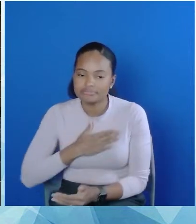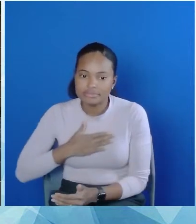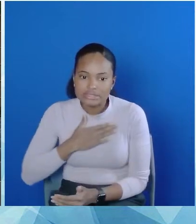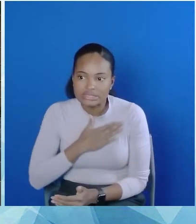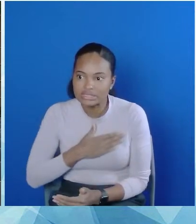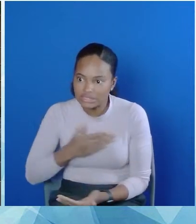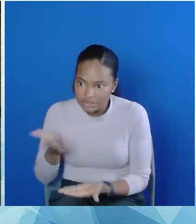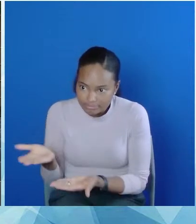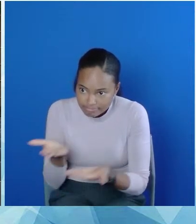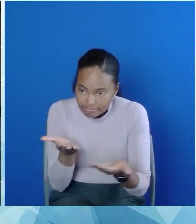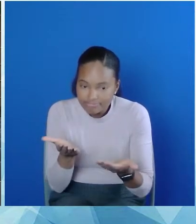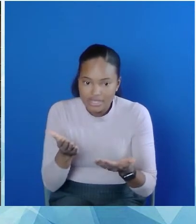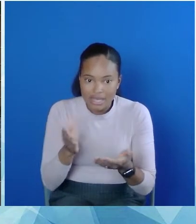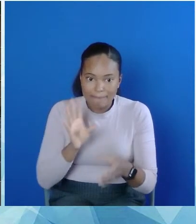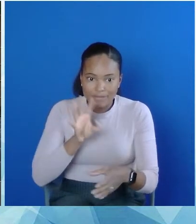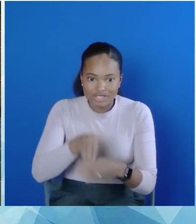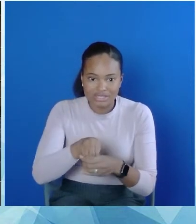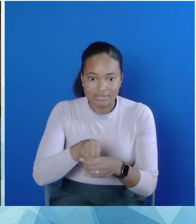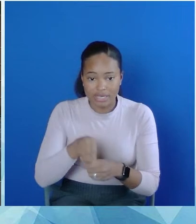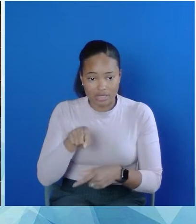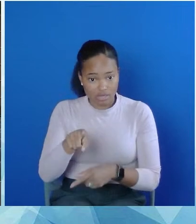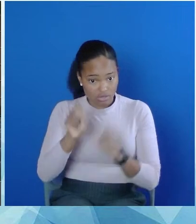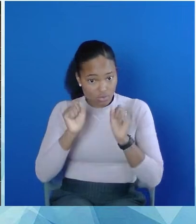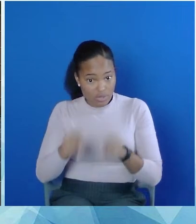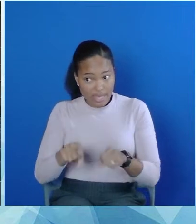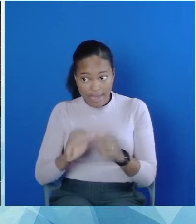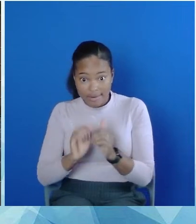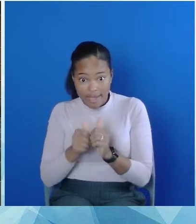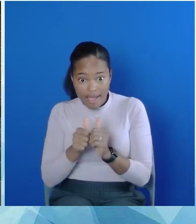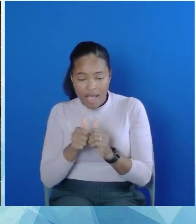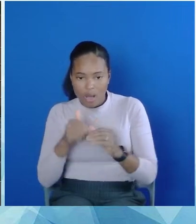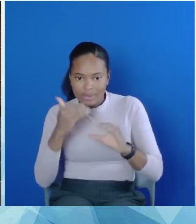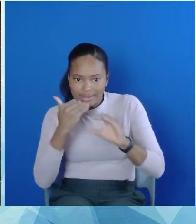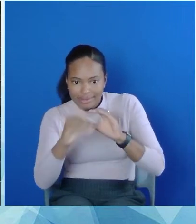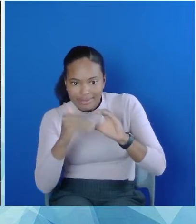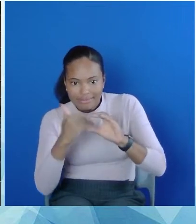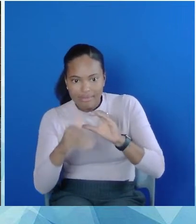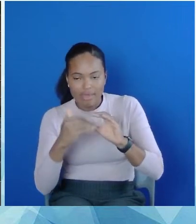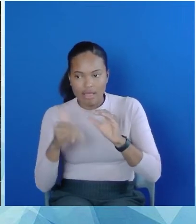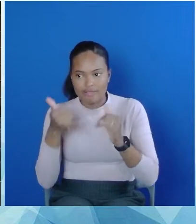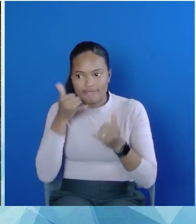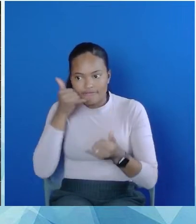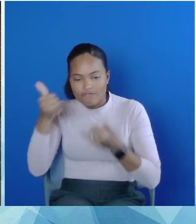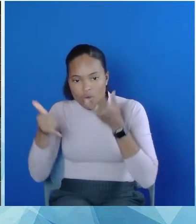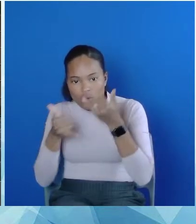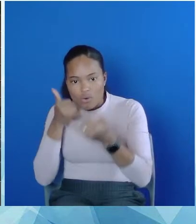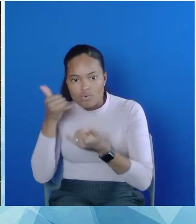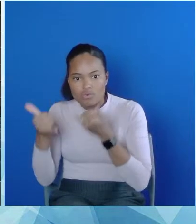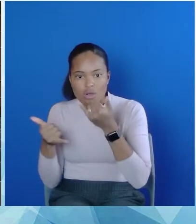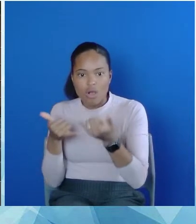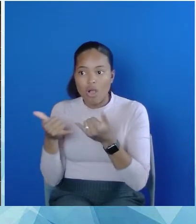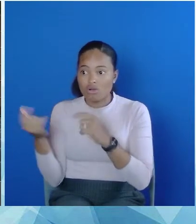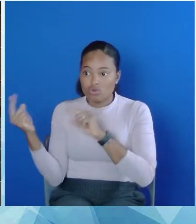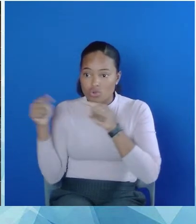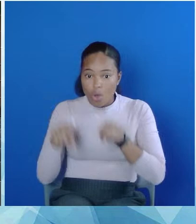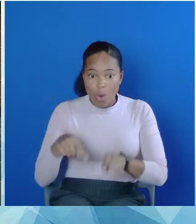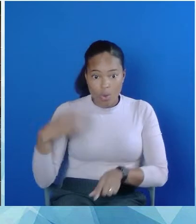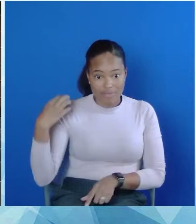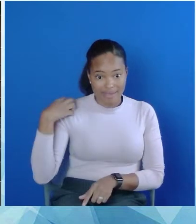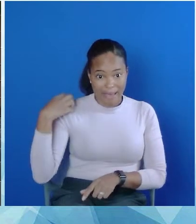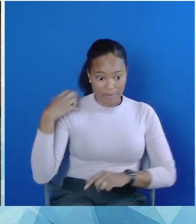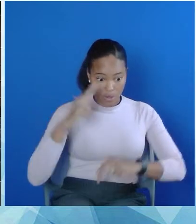you can participate by sending emails, making phone calls, coming down to the Capitol to be